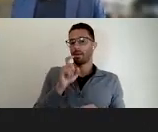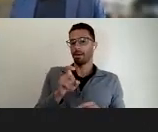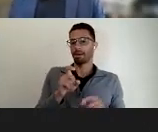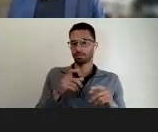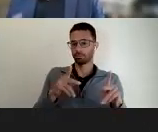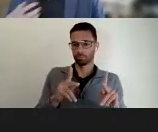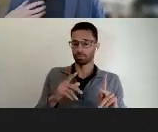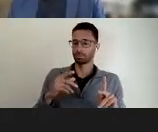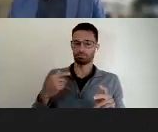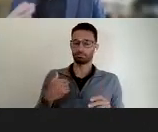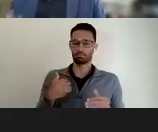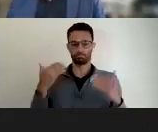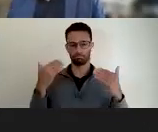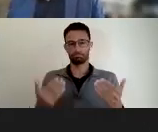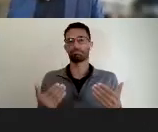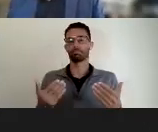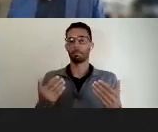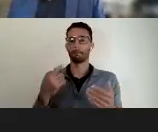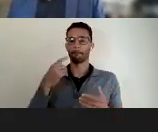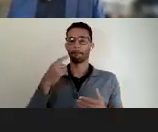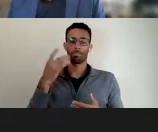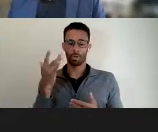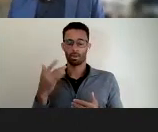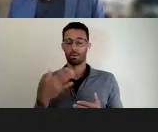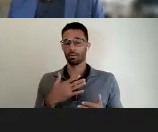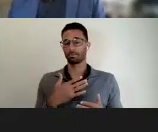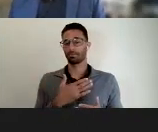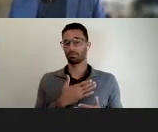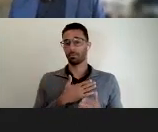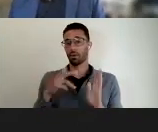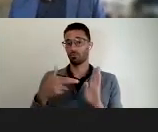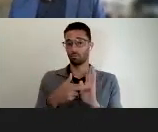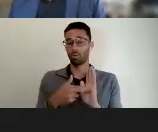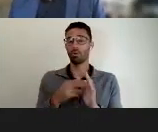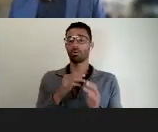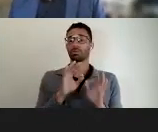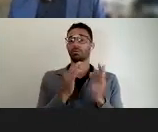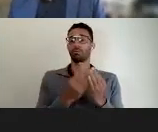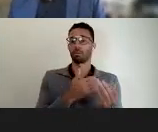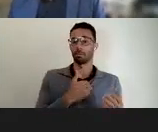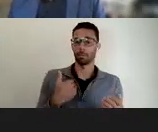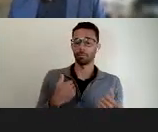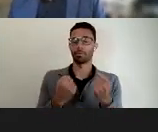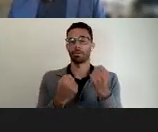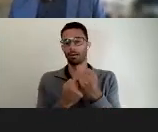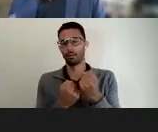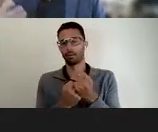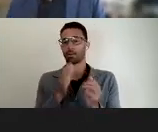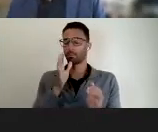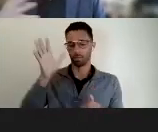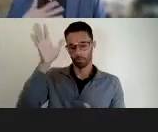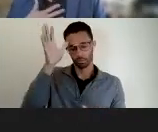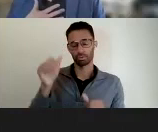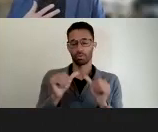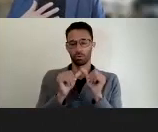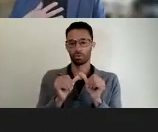it is because as an advocate, I feel my role as a family member and as a parent to constantly